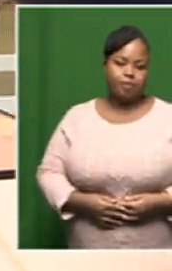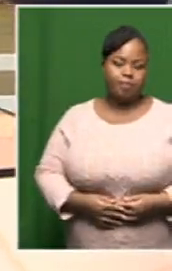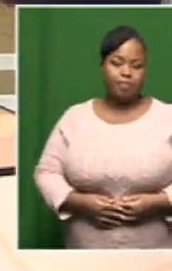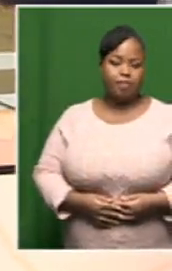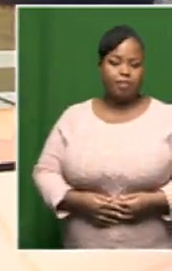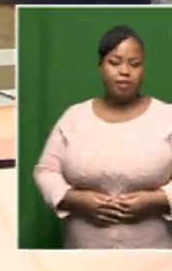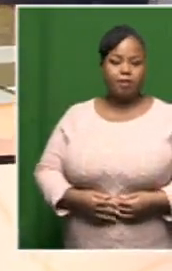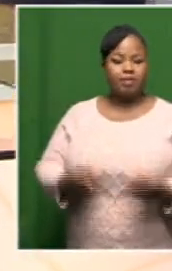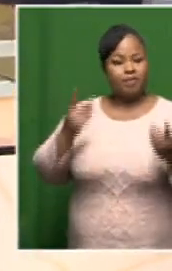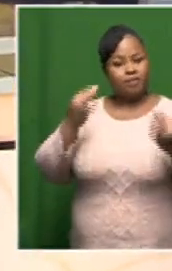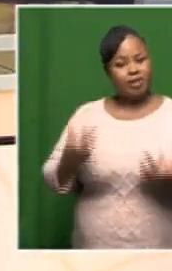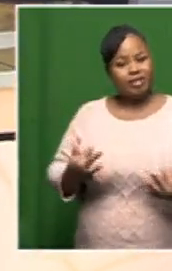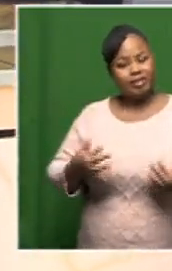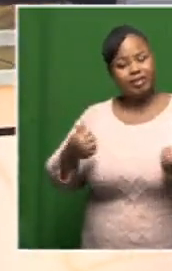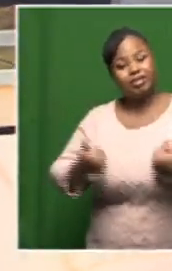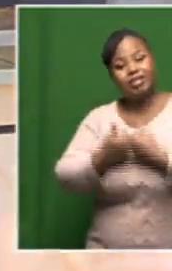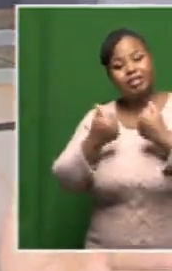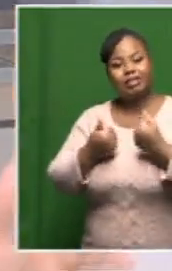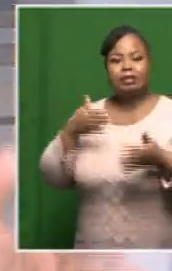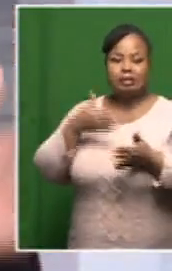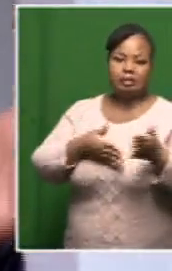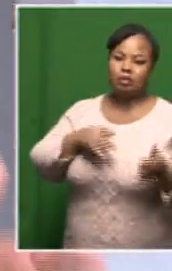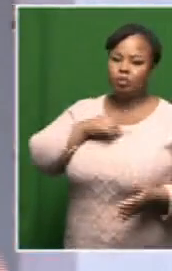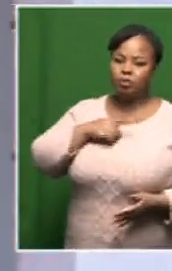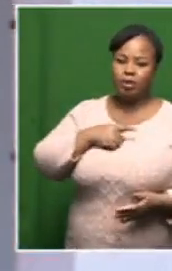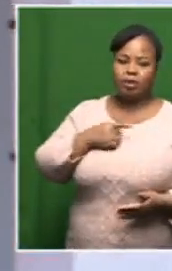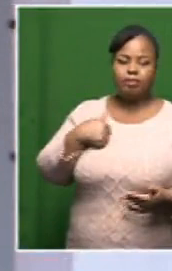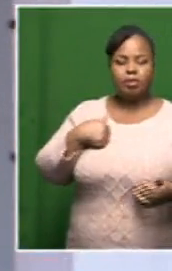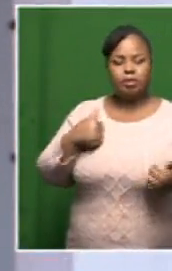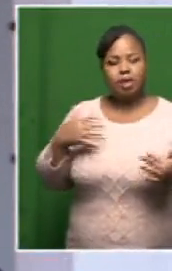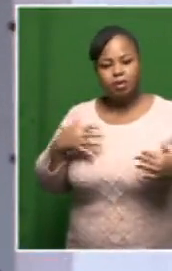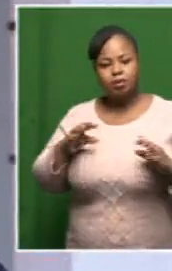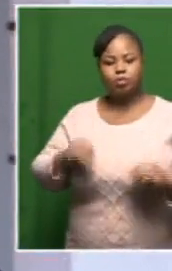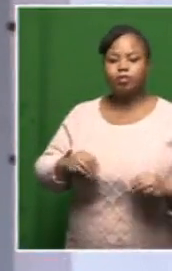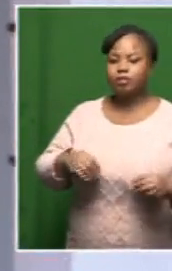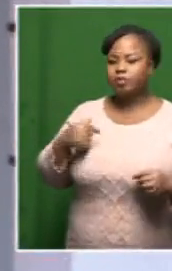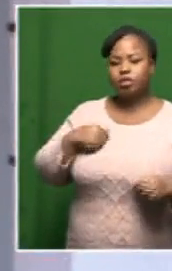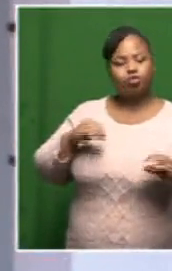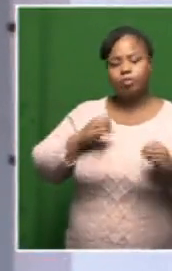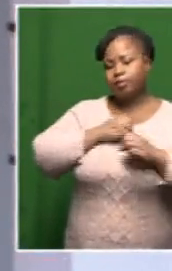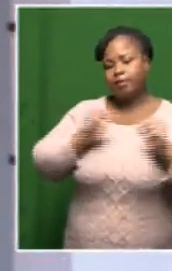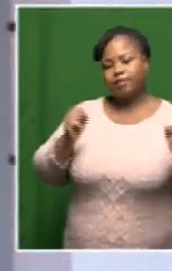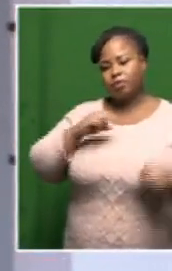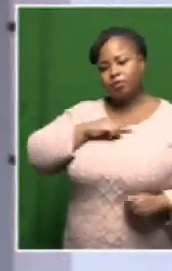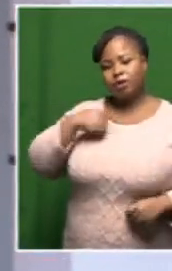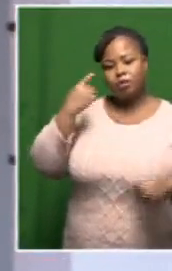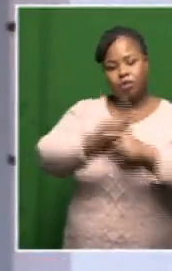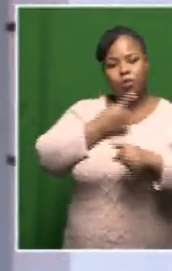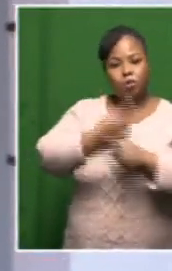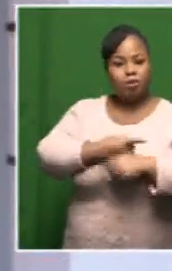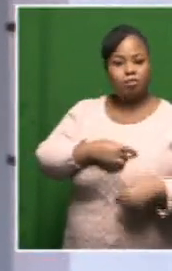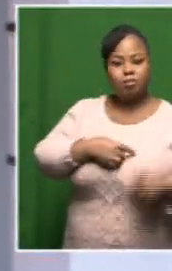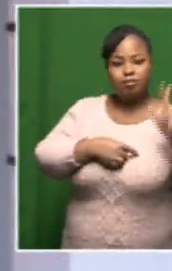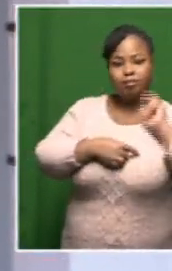the finances are the ones that they made me to have a stop and go. But I never stopped, because every time I hear